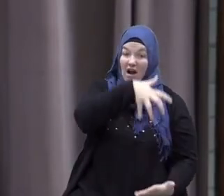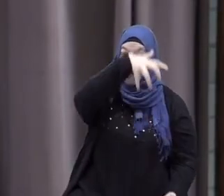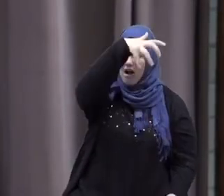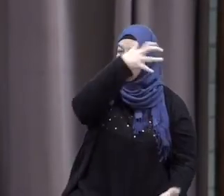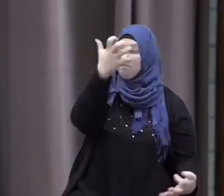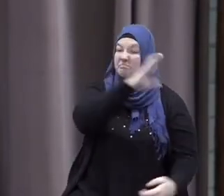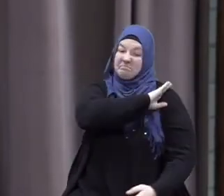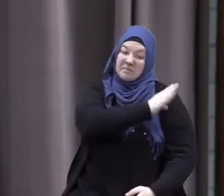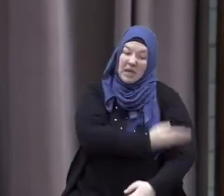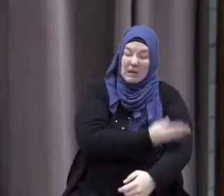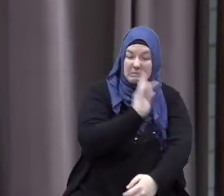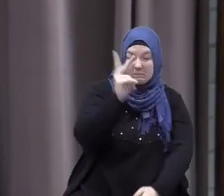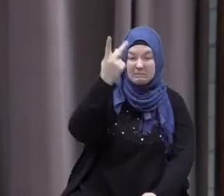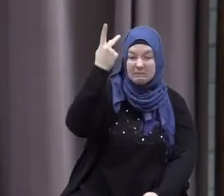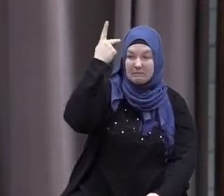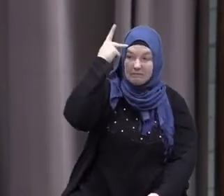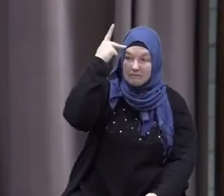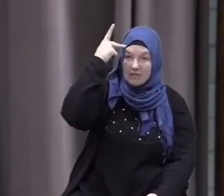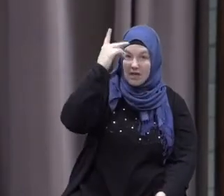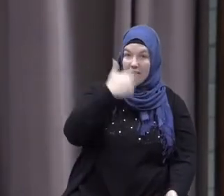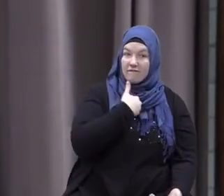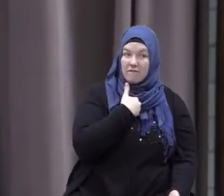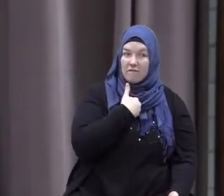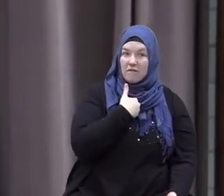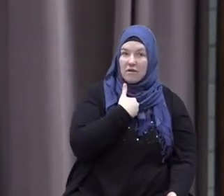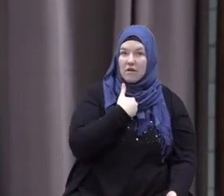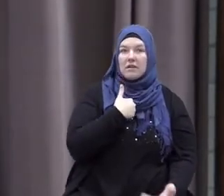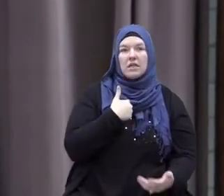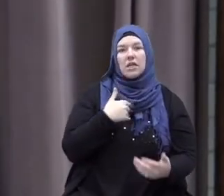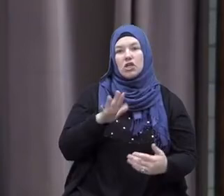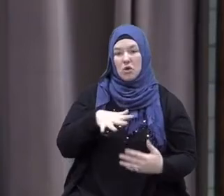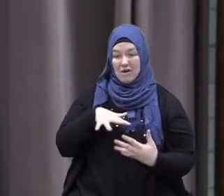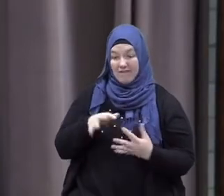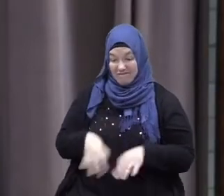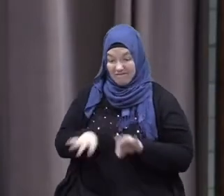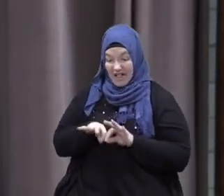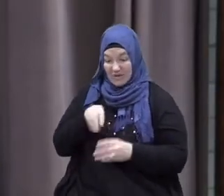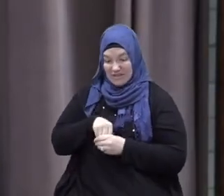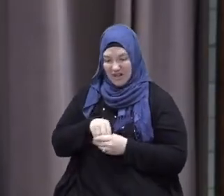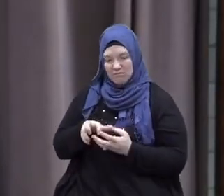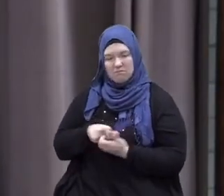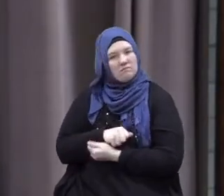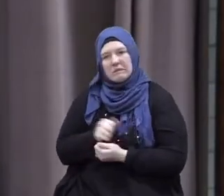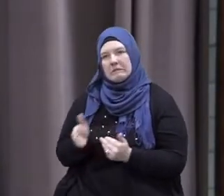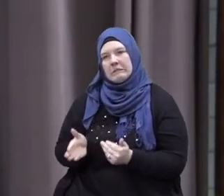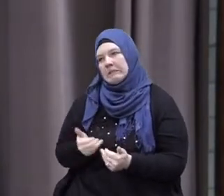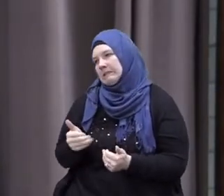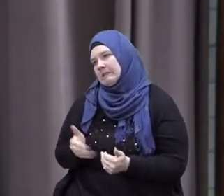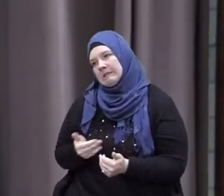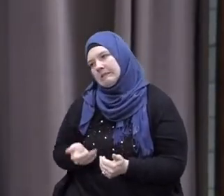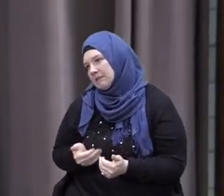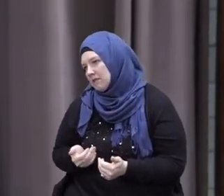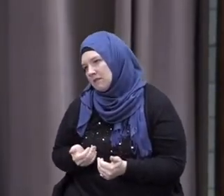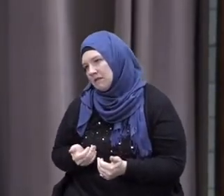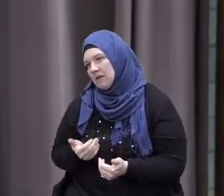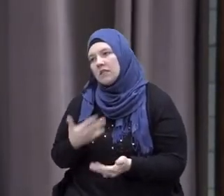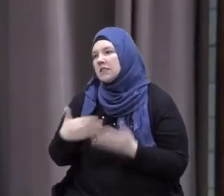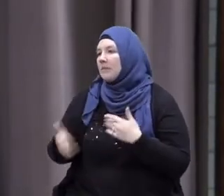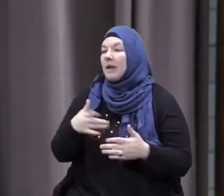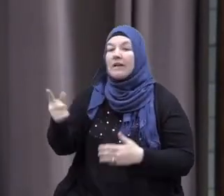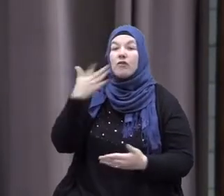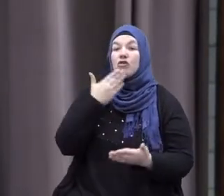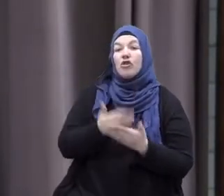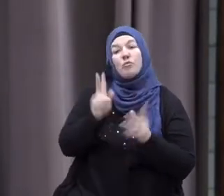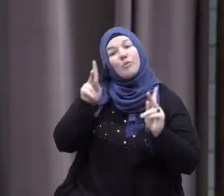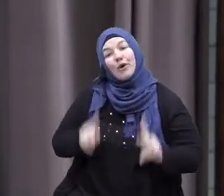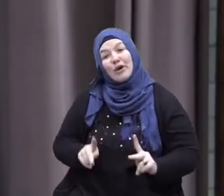lot of power, unfettered, you get corrupted very easily. No matter how angelic you used to be,